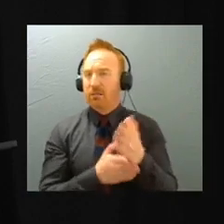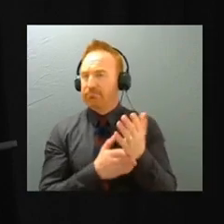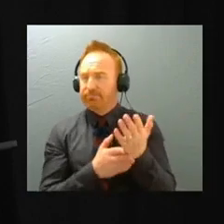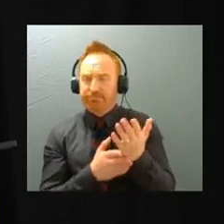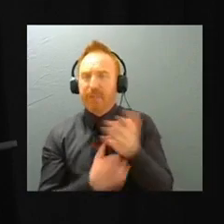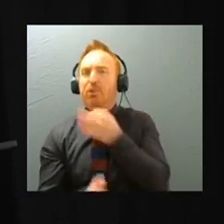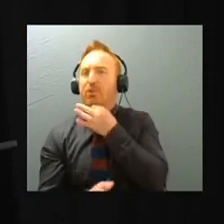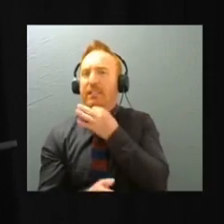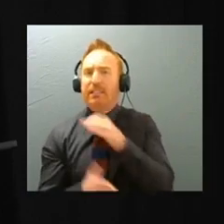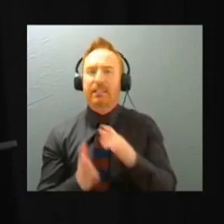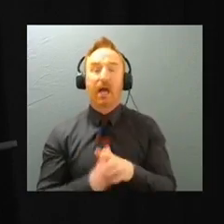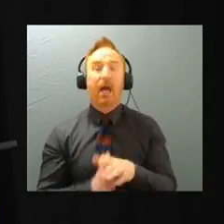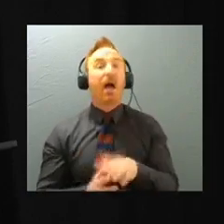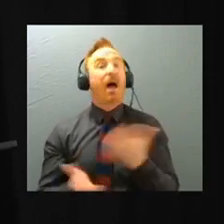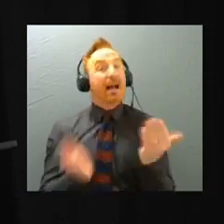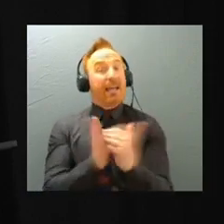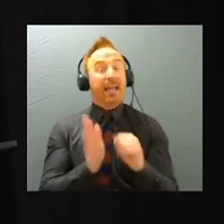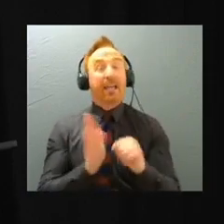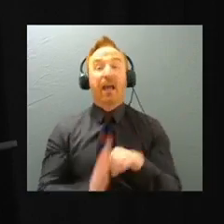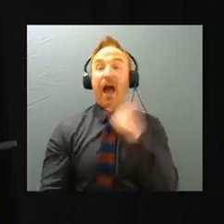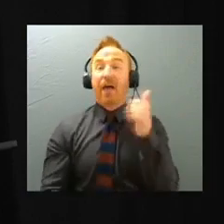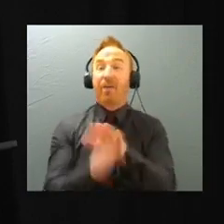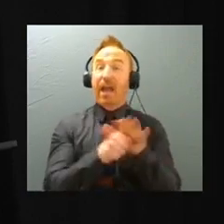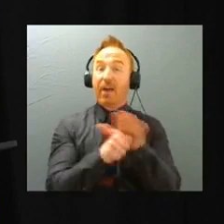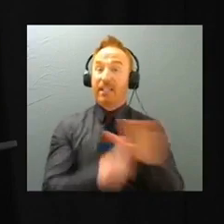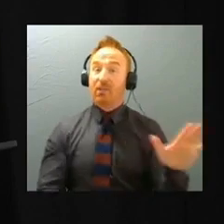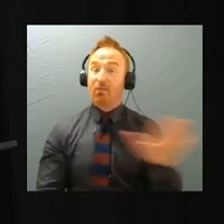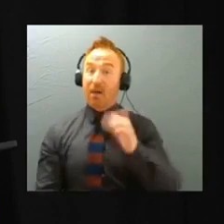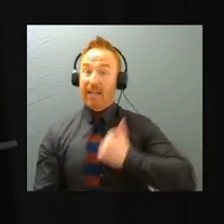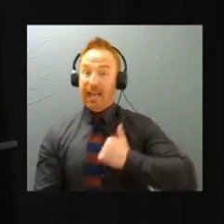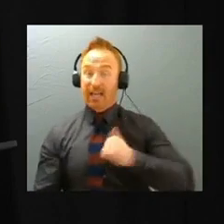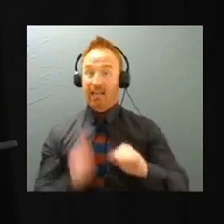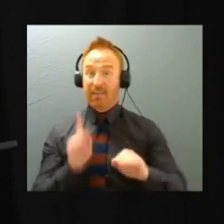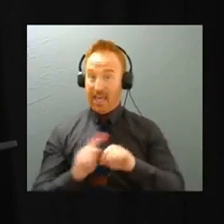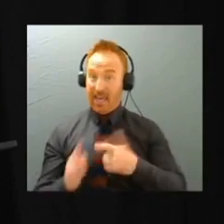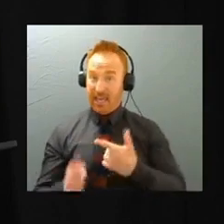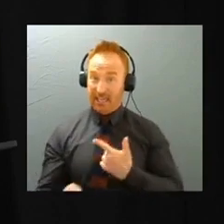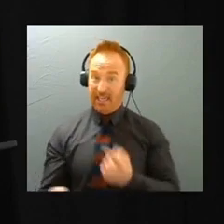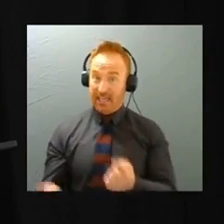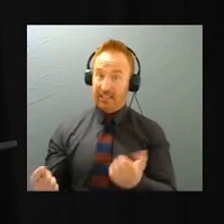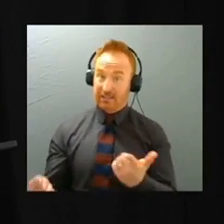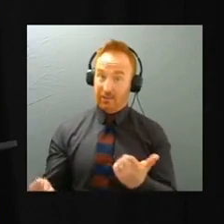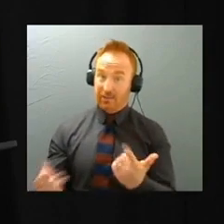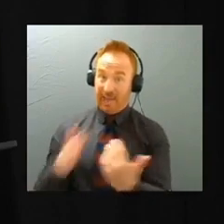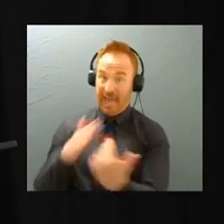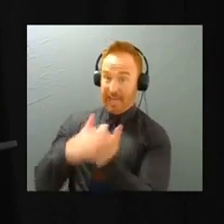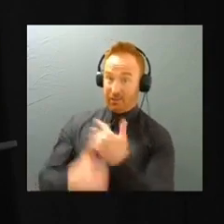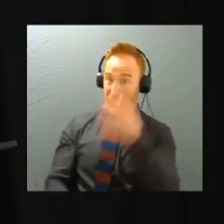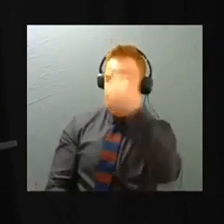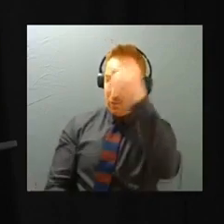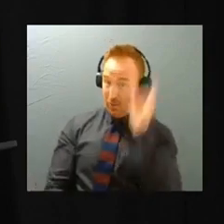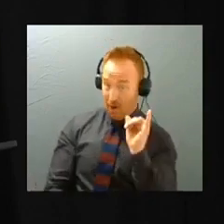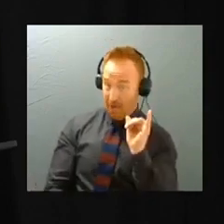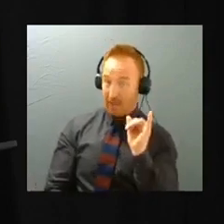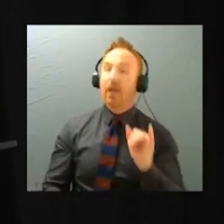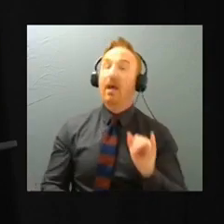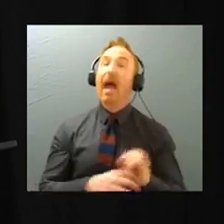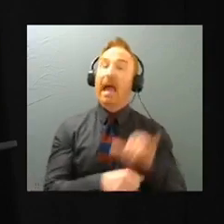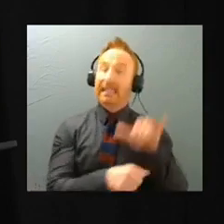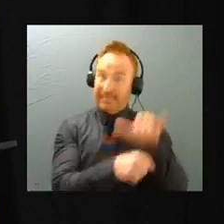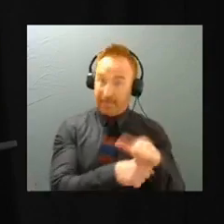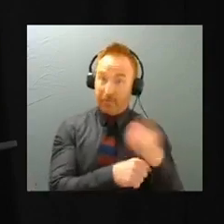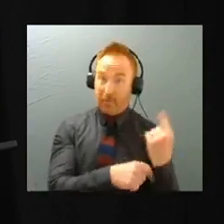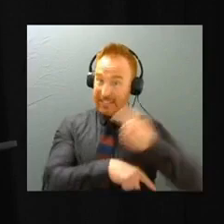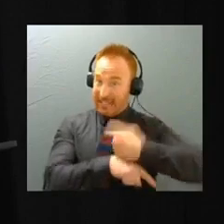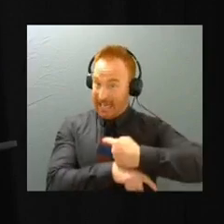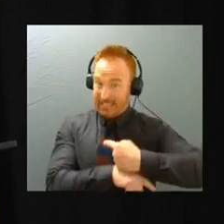not recommending travel from other jurisdictions in Canada now, but if they do come and if they have to, and they will have to self-isolate, they will have to come up with their